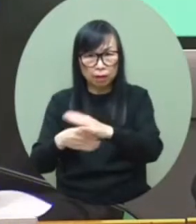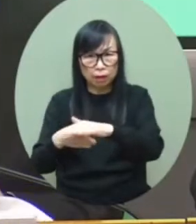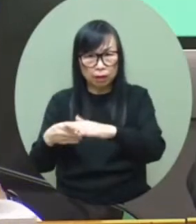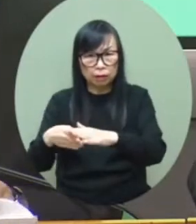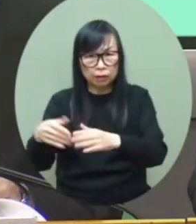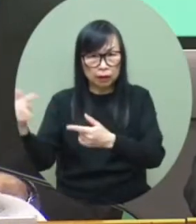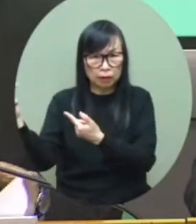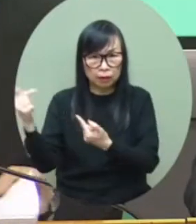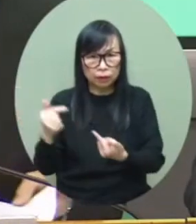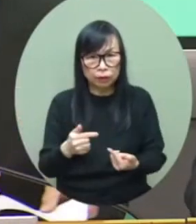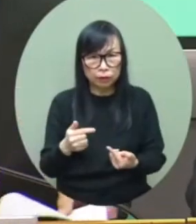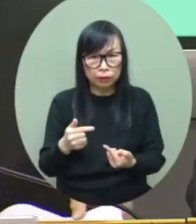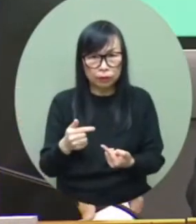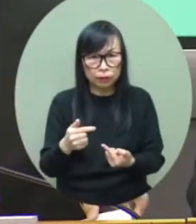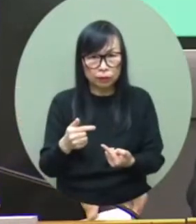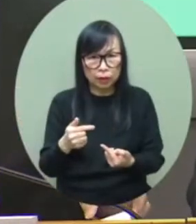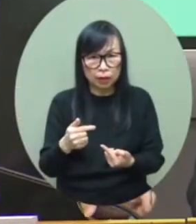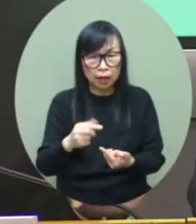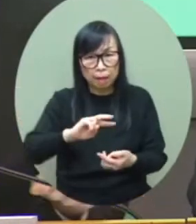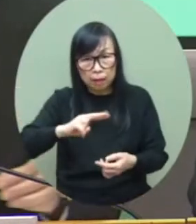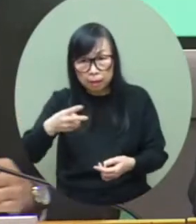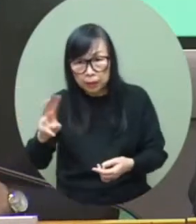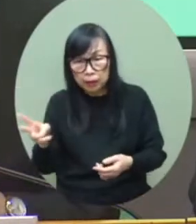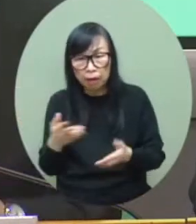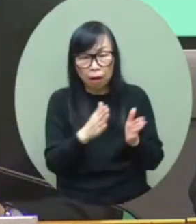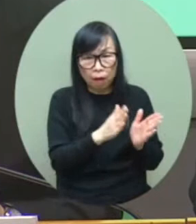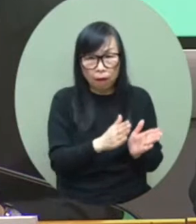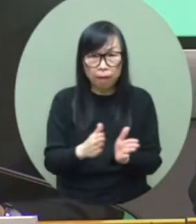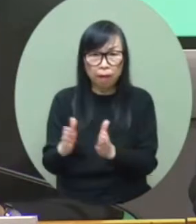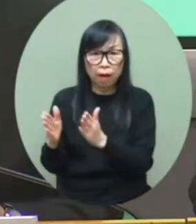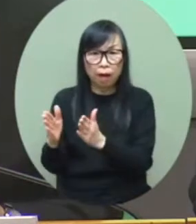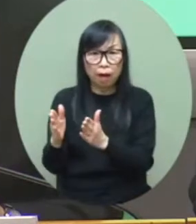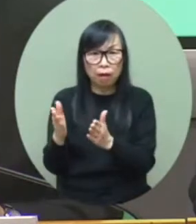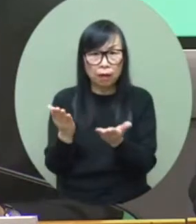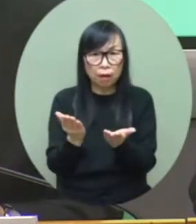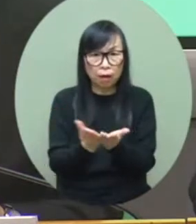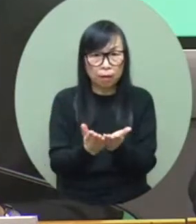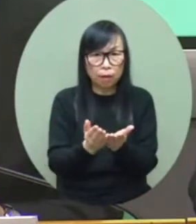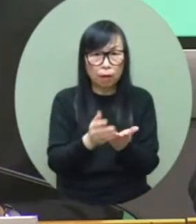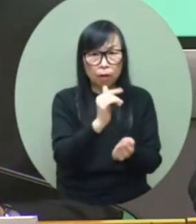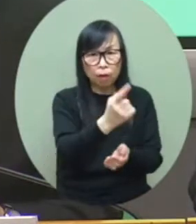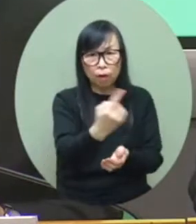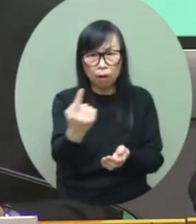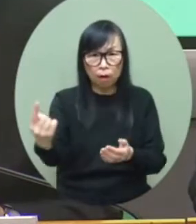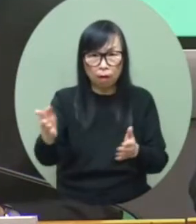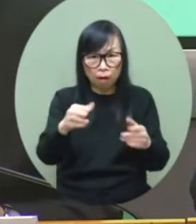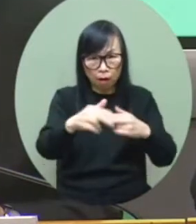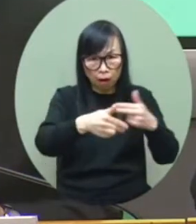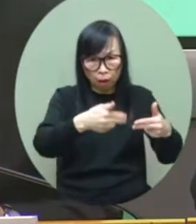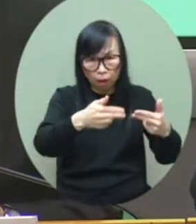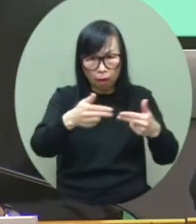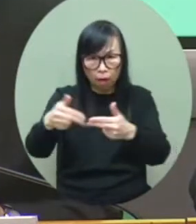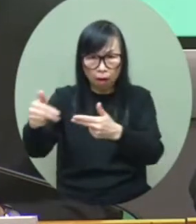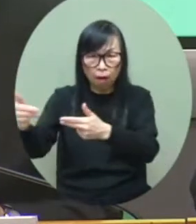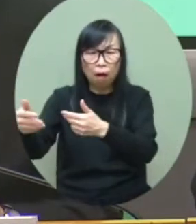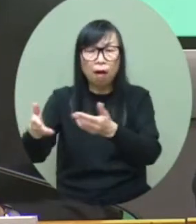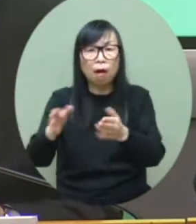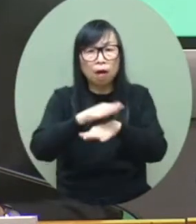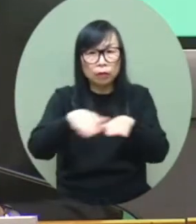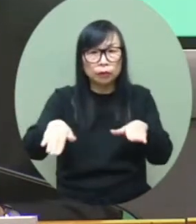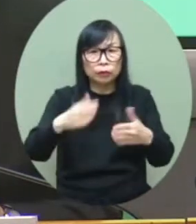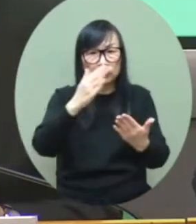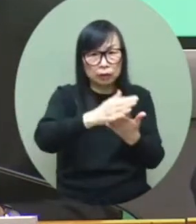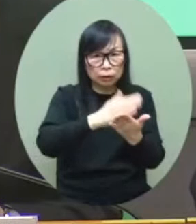The Guangdong and other mainland authorities and us, we will continue to step up our